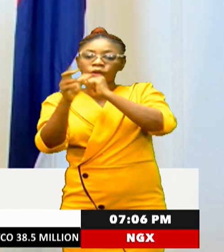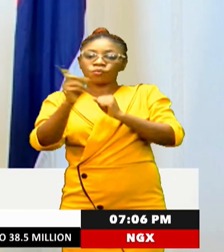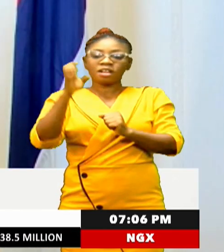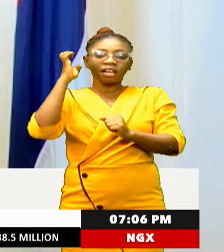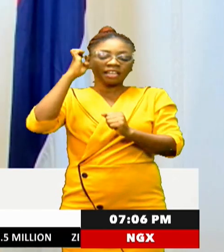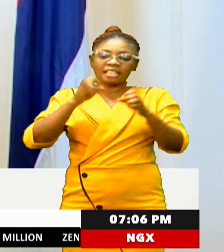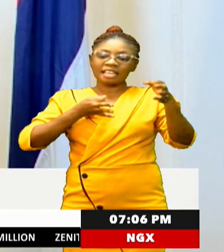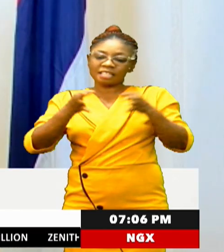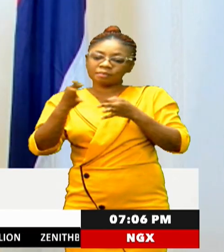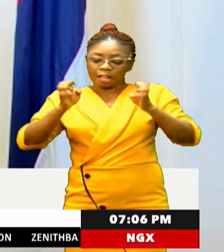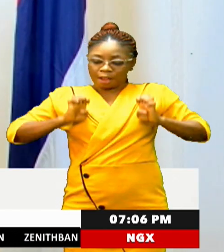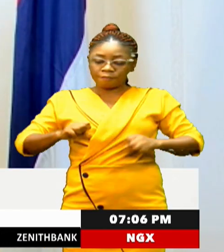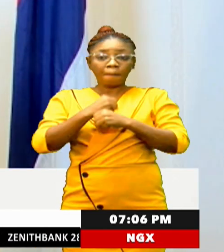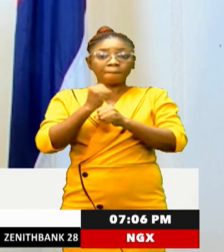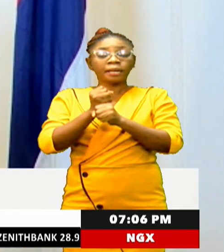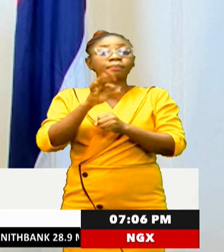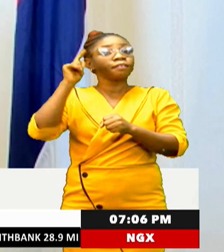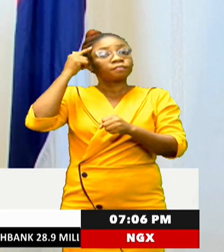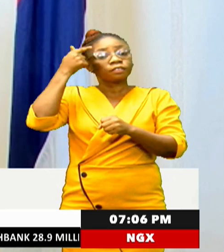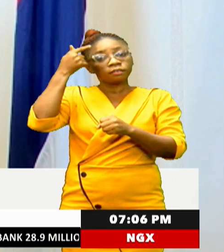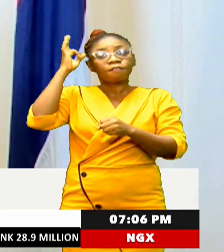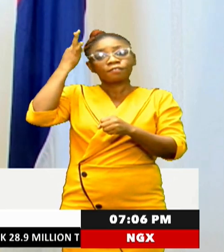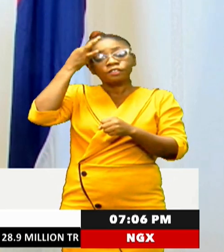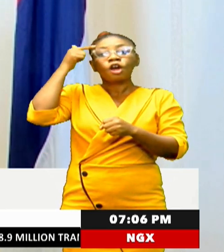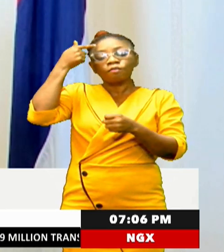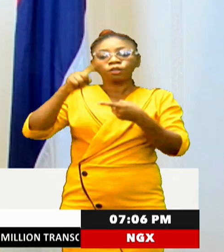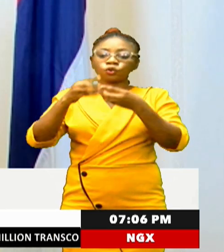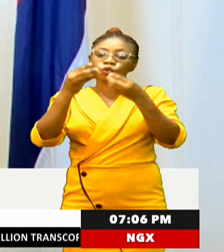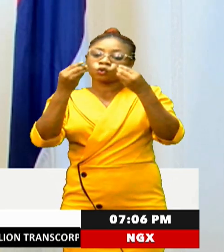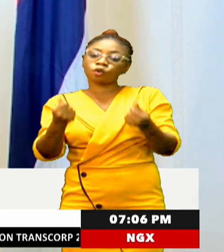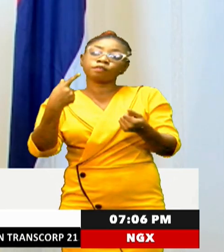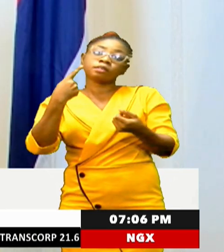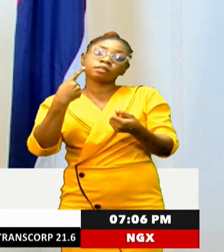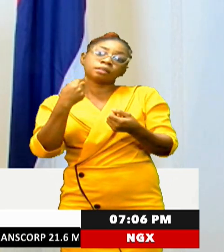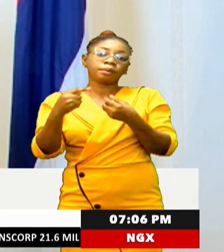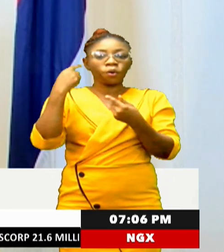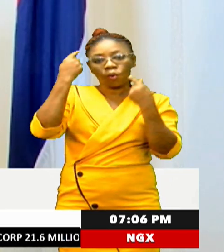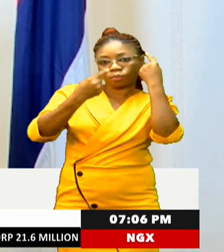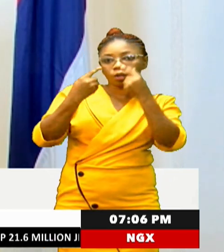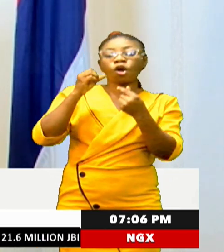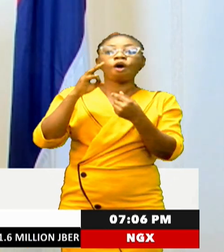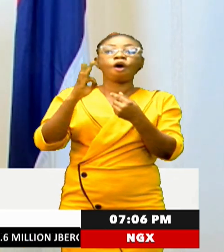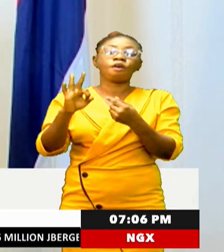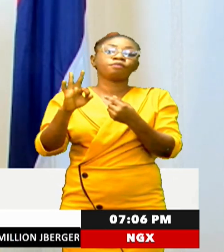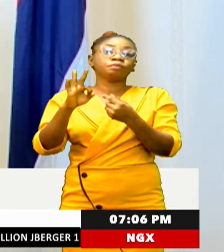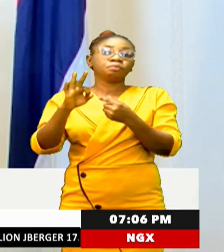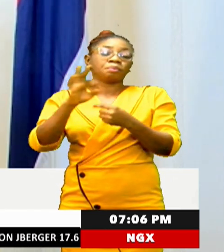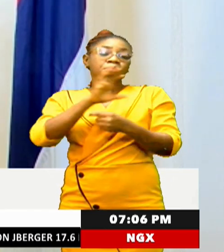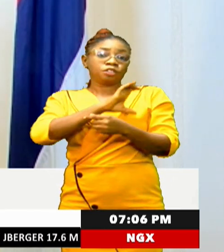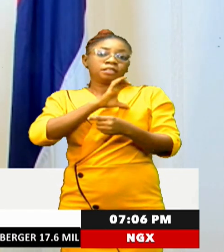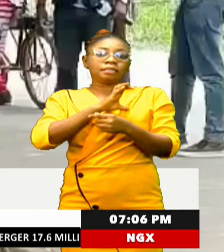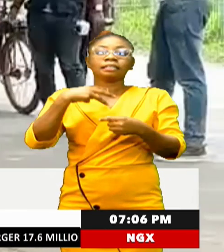efforts made by the federal government to address concerns of citizens and calling on the agitators to embrace more